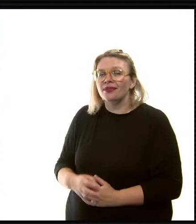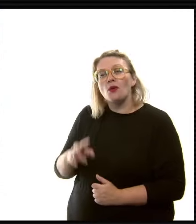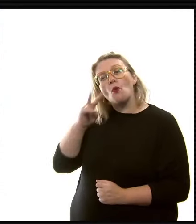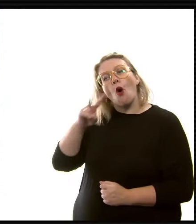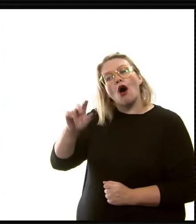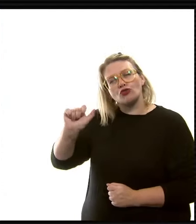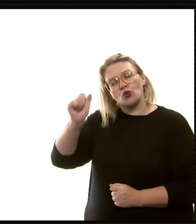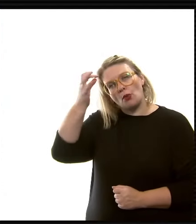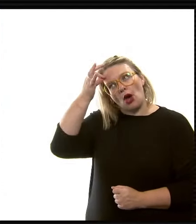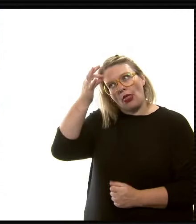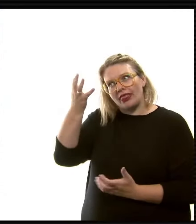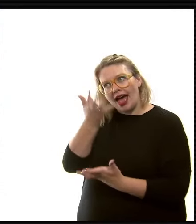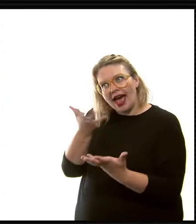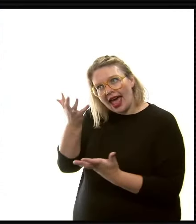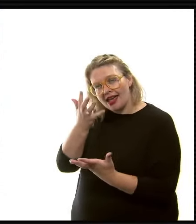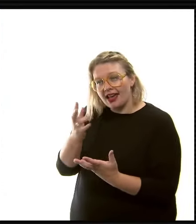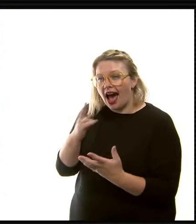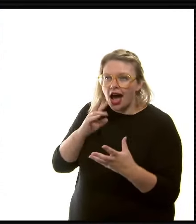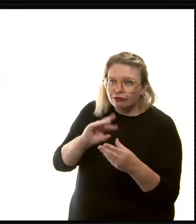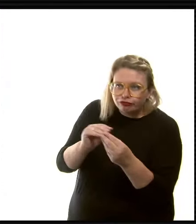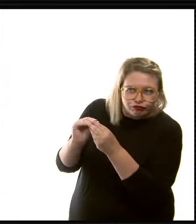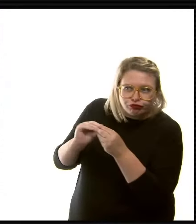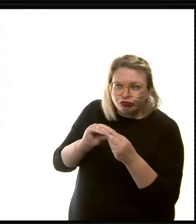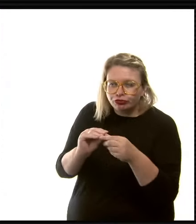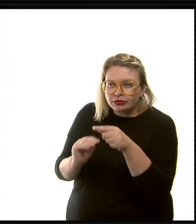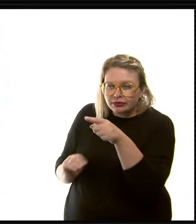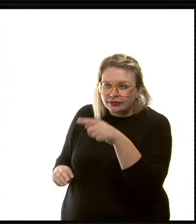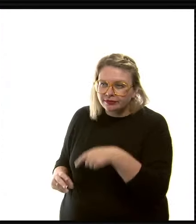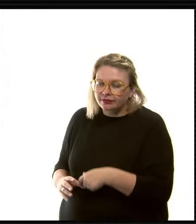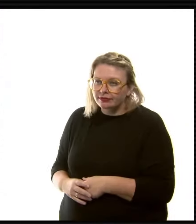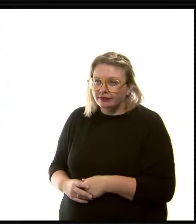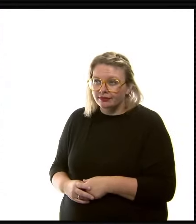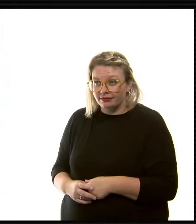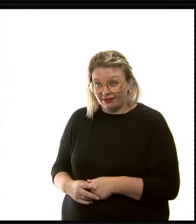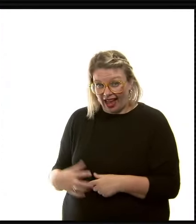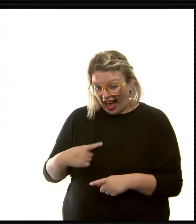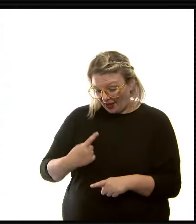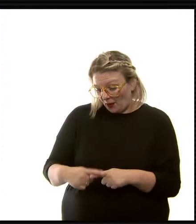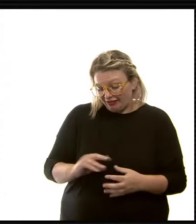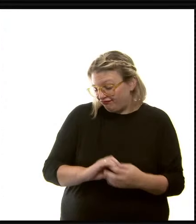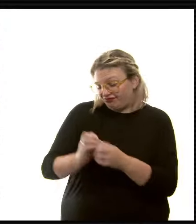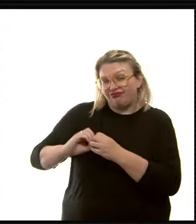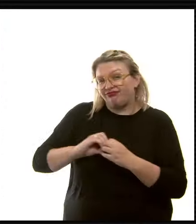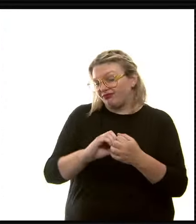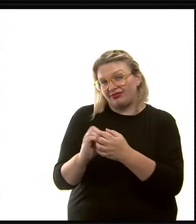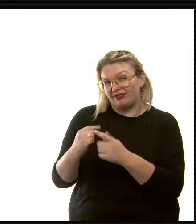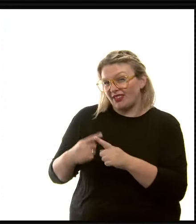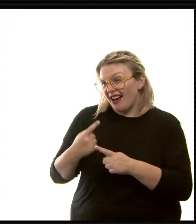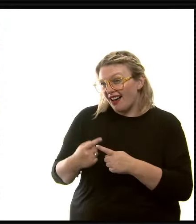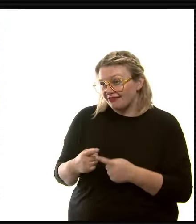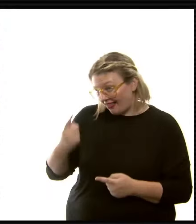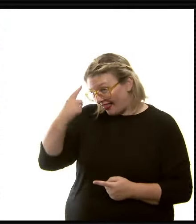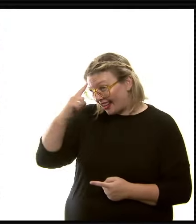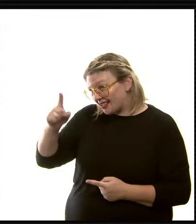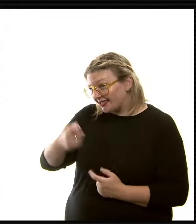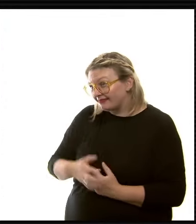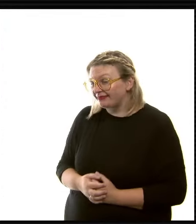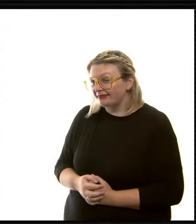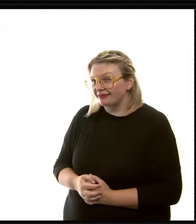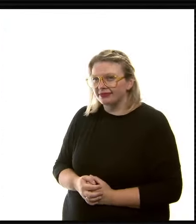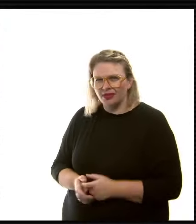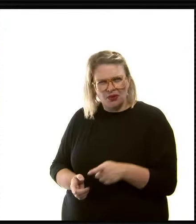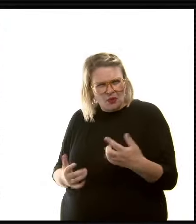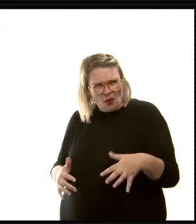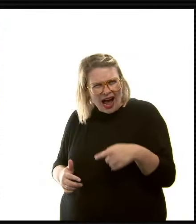the finishing touches, as you can see, to this. I built that in the time that was on. It's incredible. What do you think? You think it's good? It's really, really